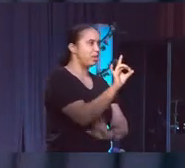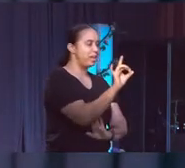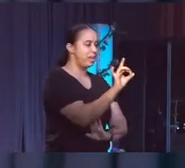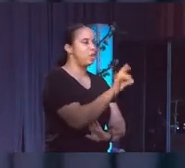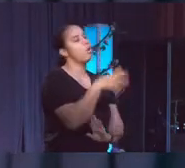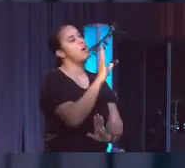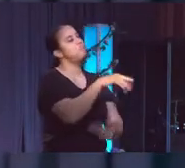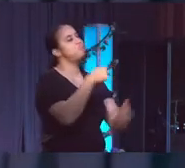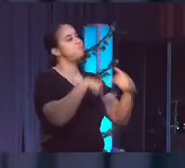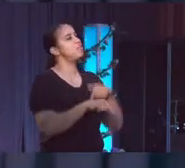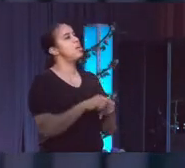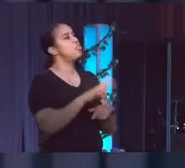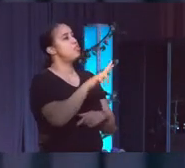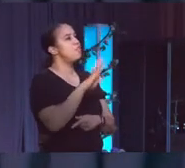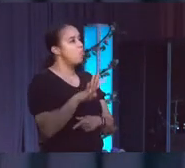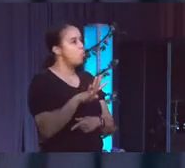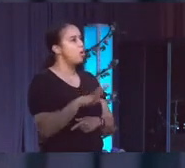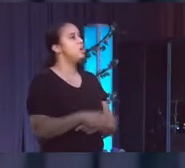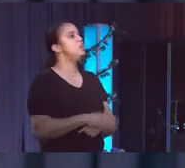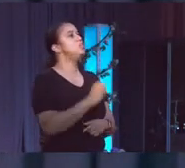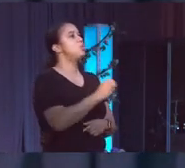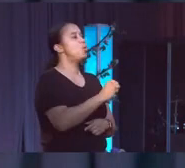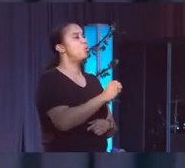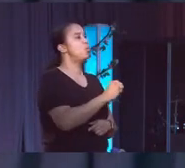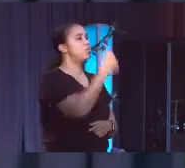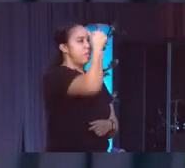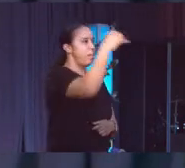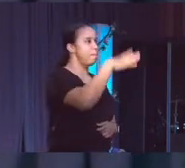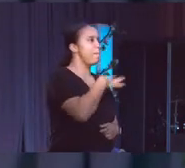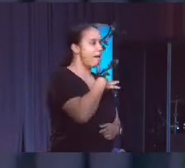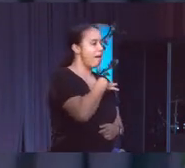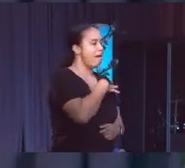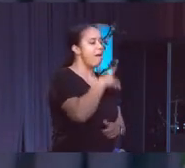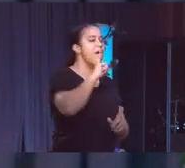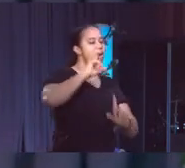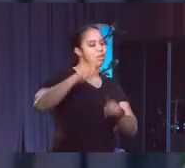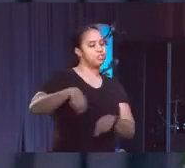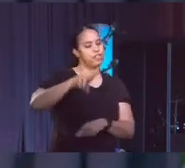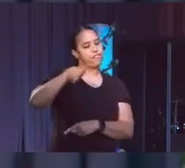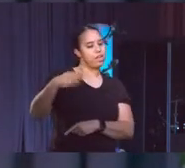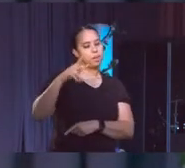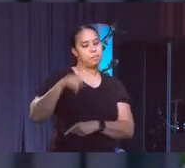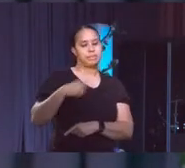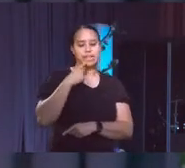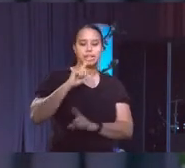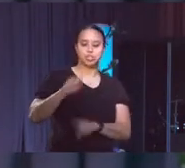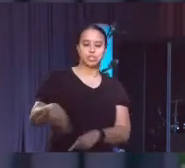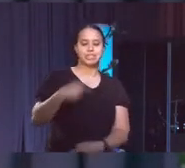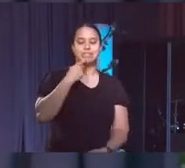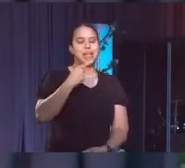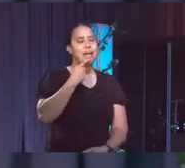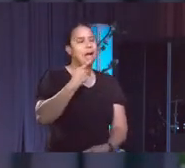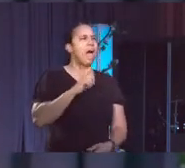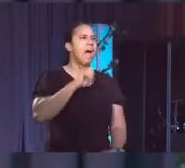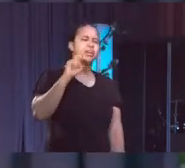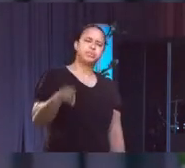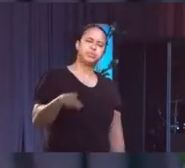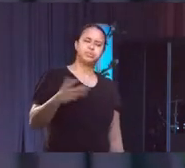Let's go to verse 34. So the eunuch answered Philip and said, I ask